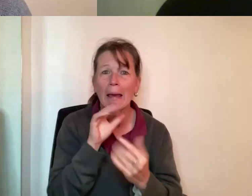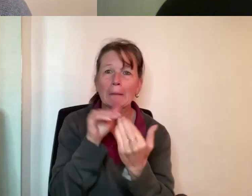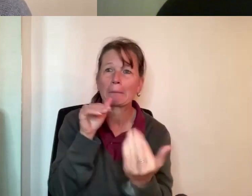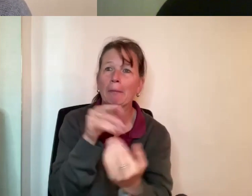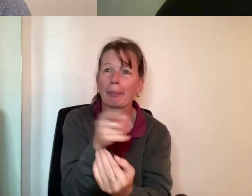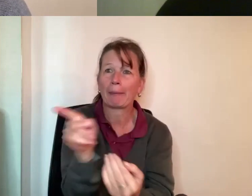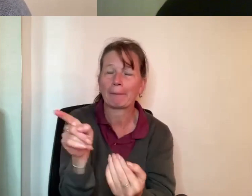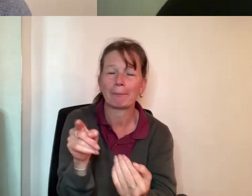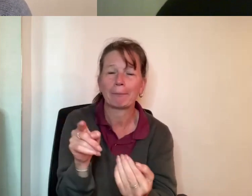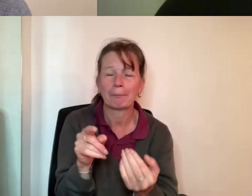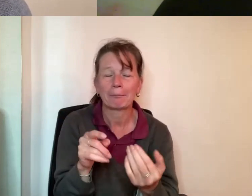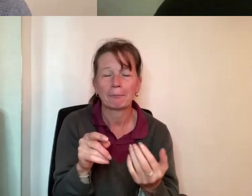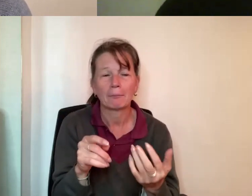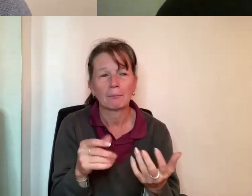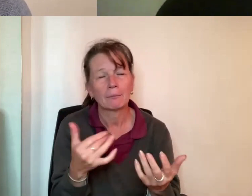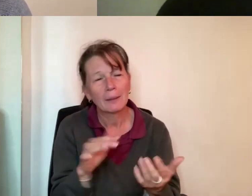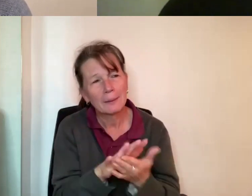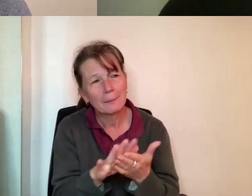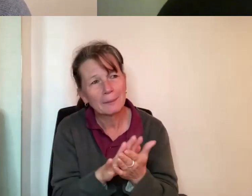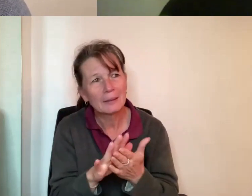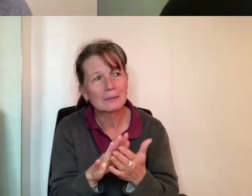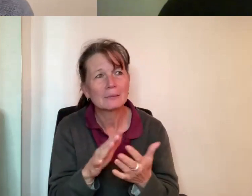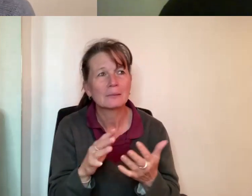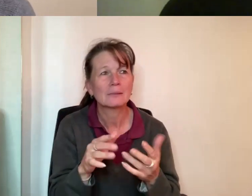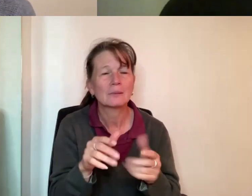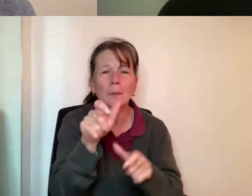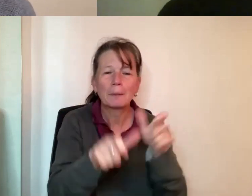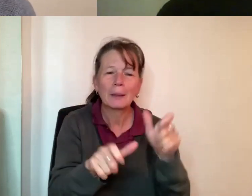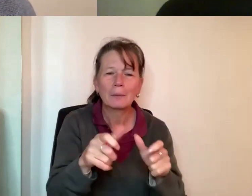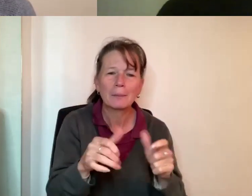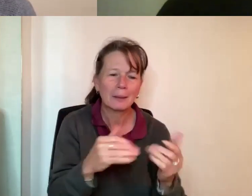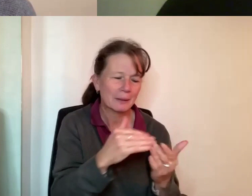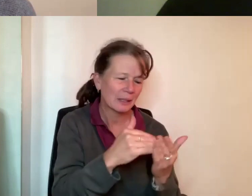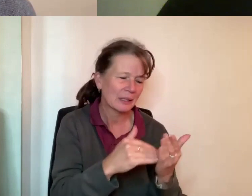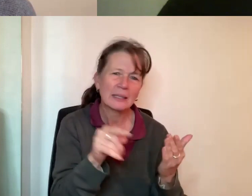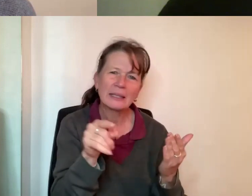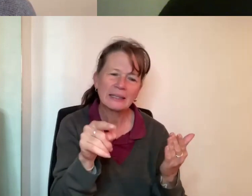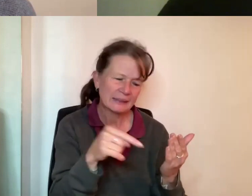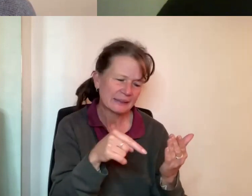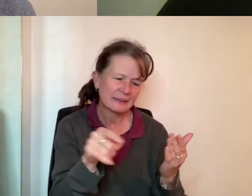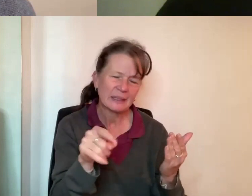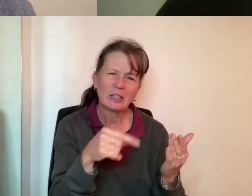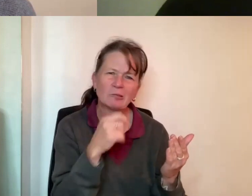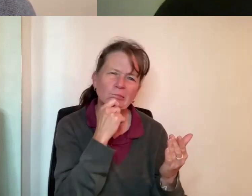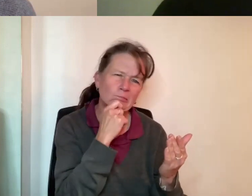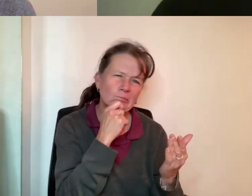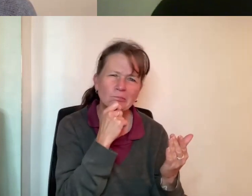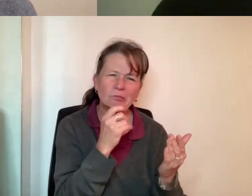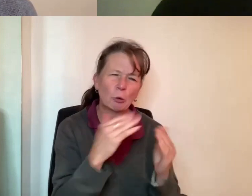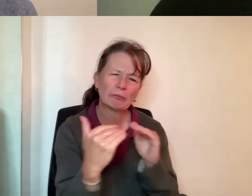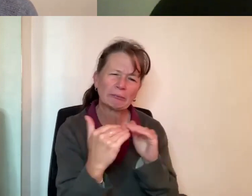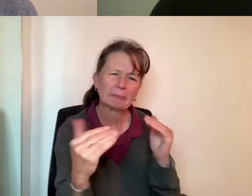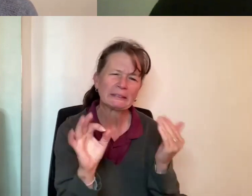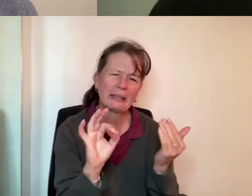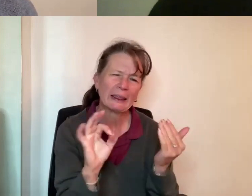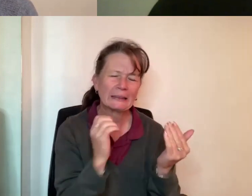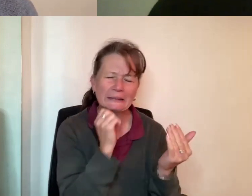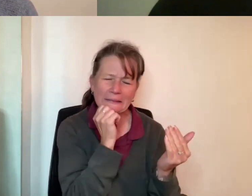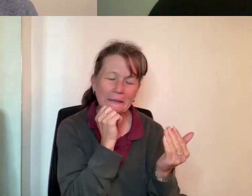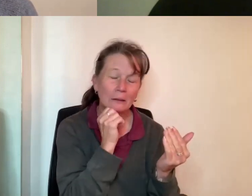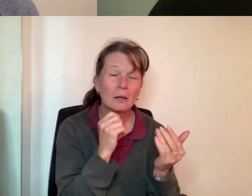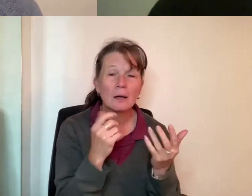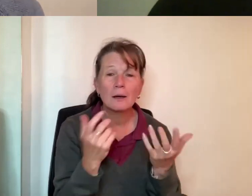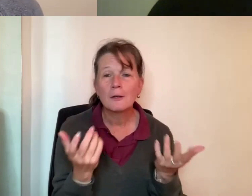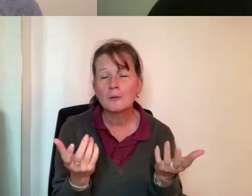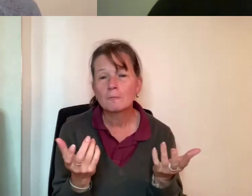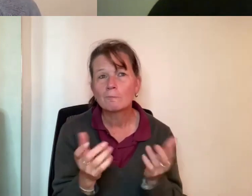mean, therefore, that we have people who don't necessarily fit into what we're looking for. But